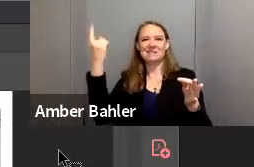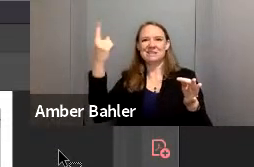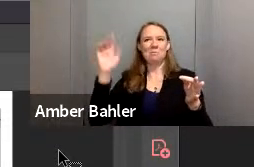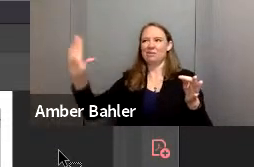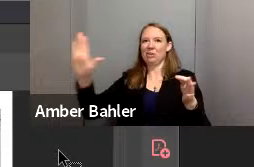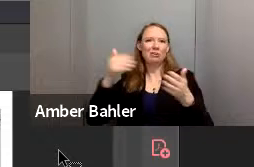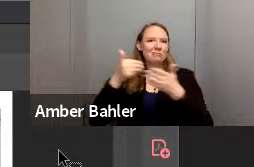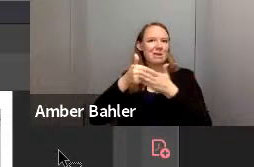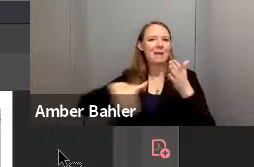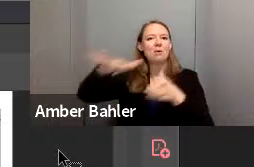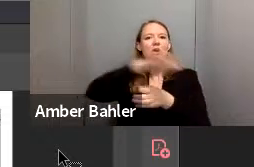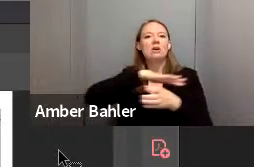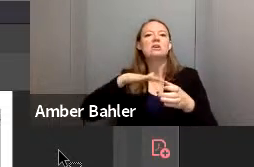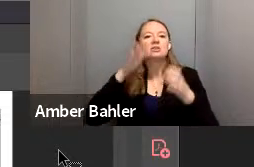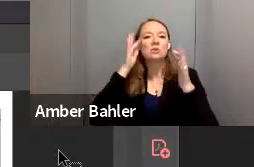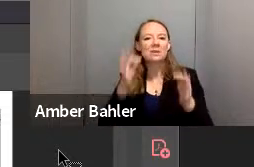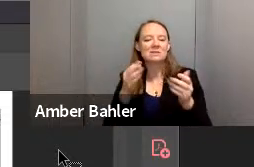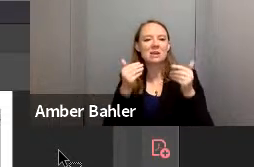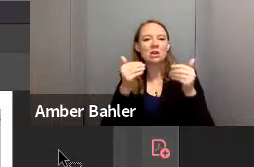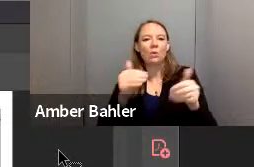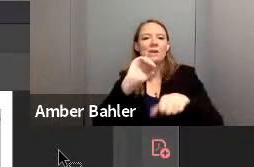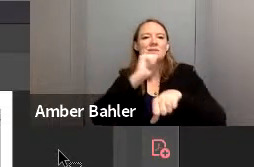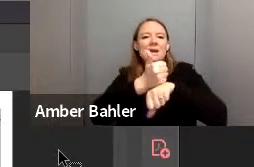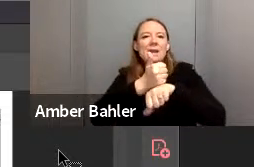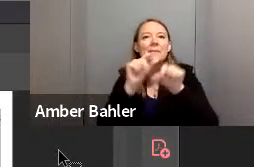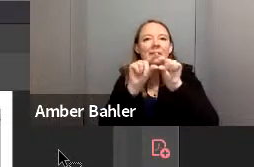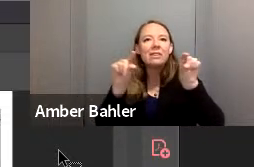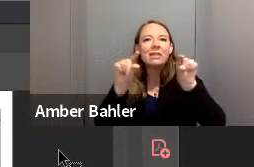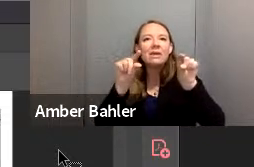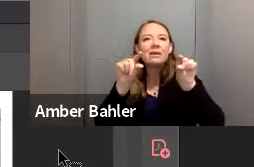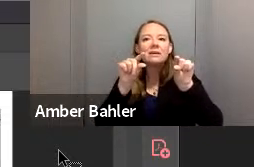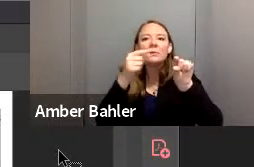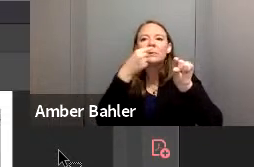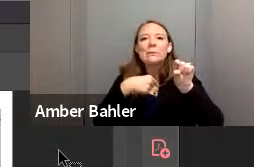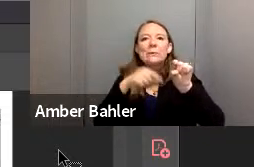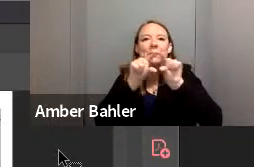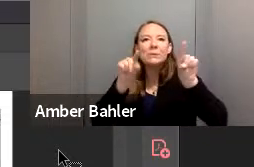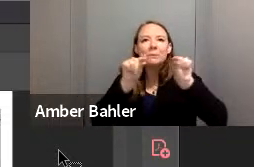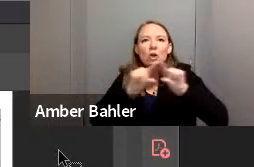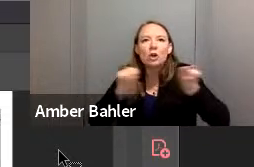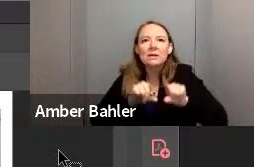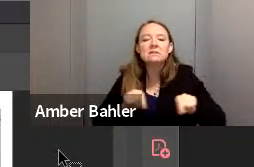here, to help tie it into the neighborhood. Next slide.